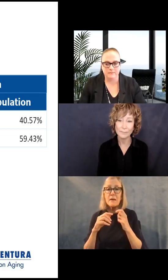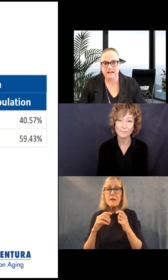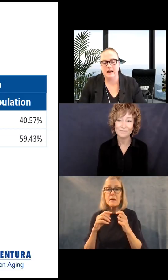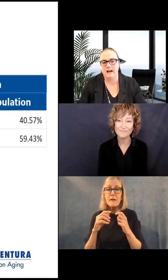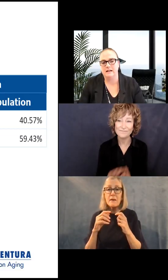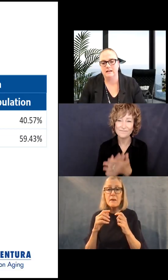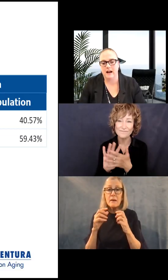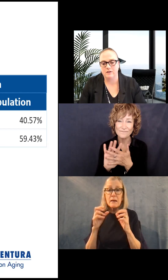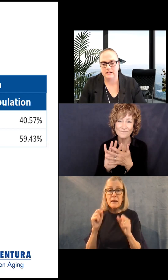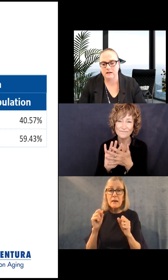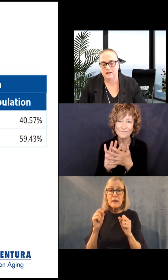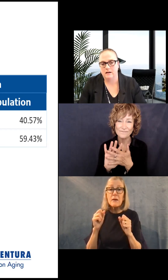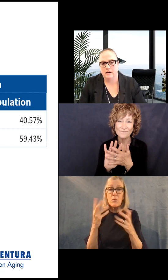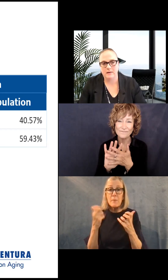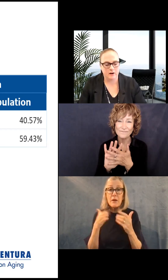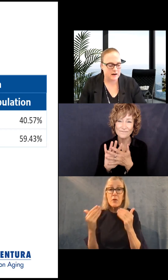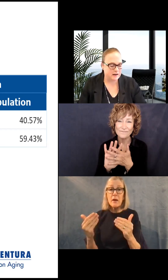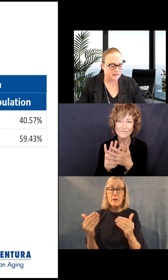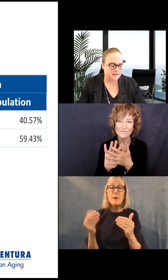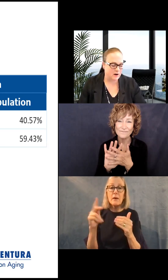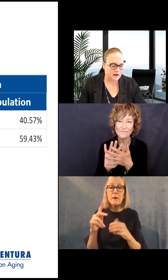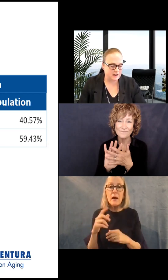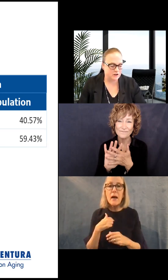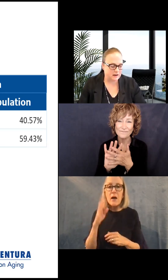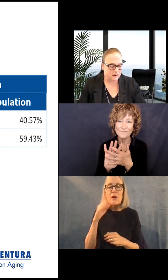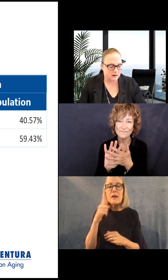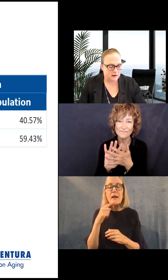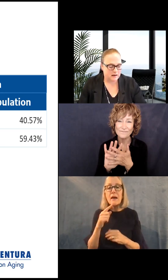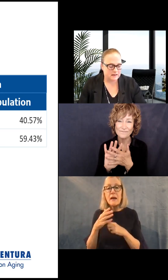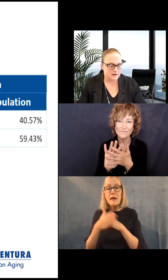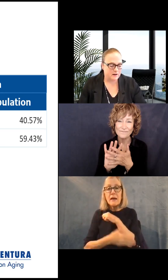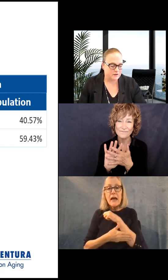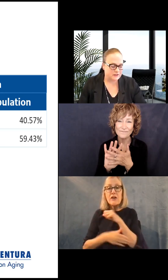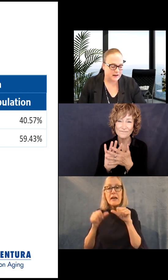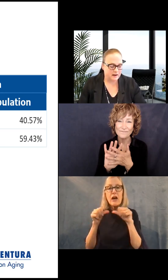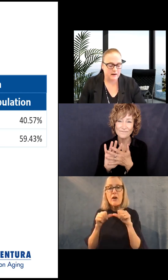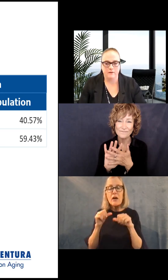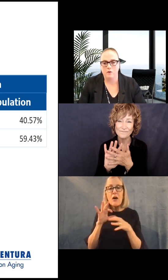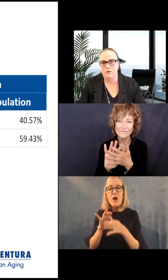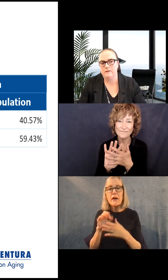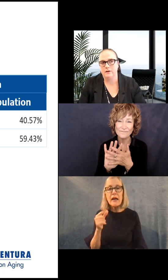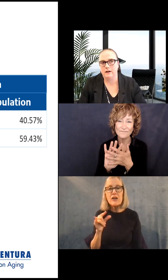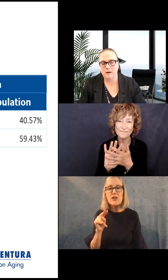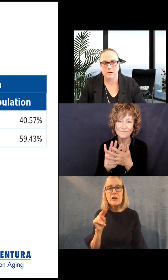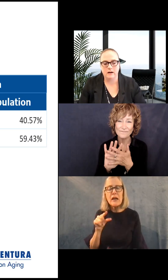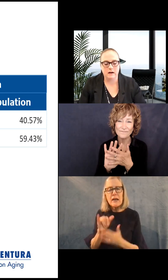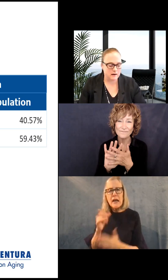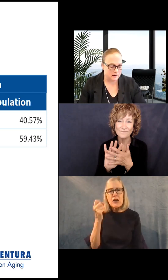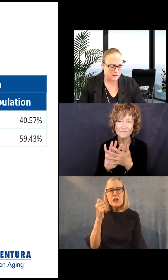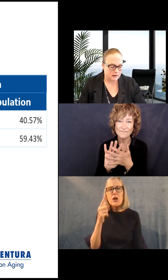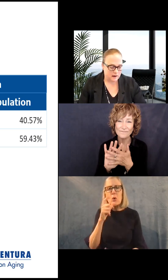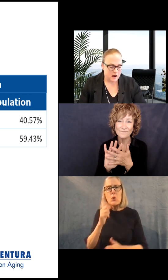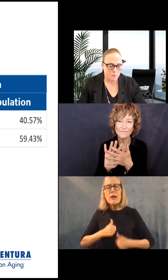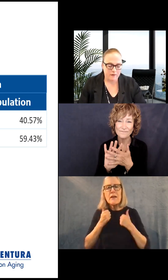our DNA as a county area agency on aging is an understanding of who lives in our